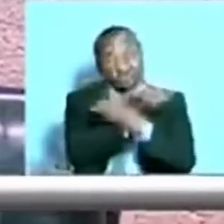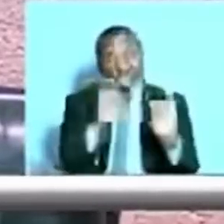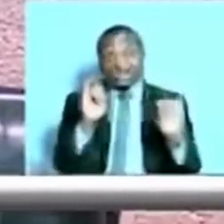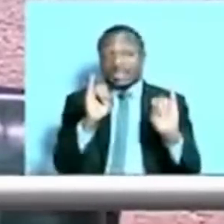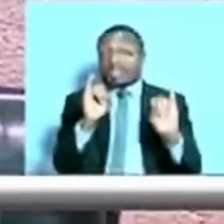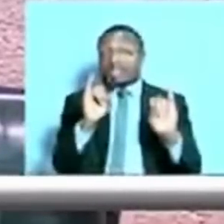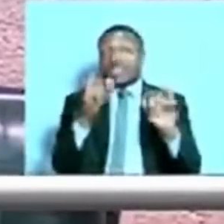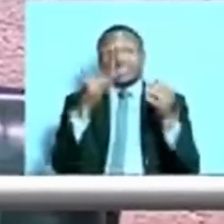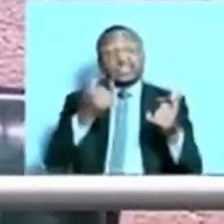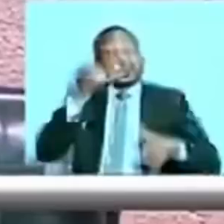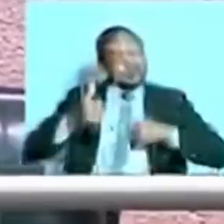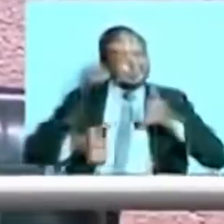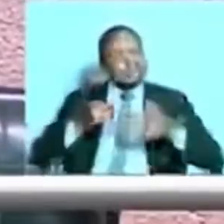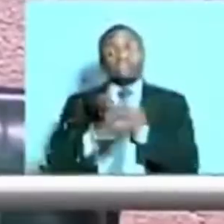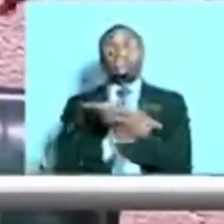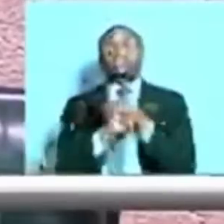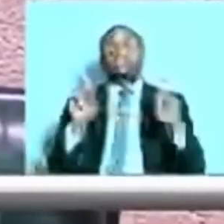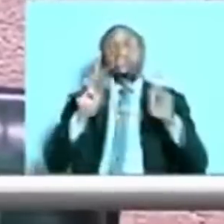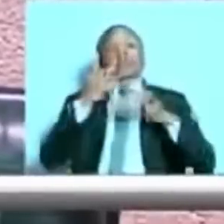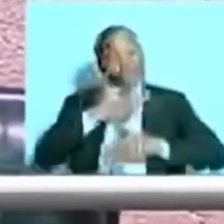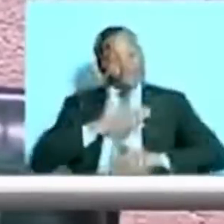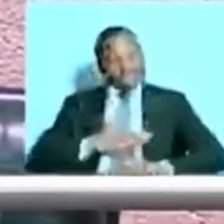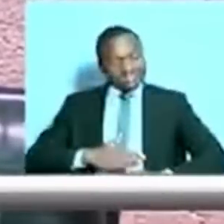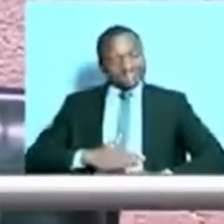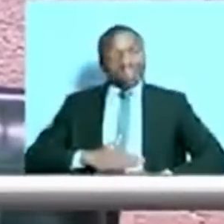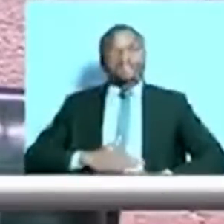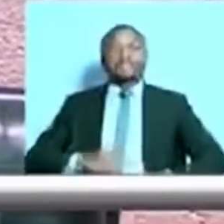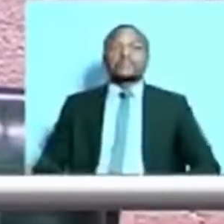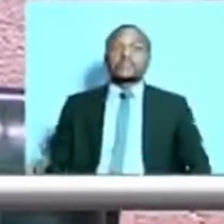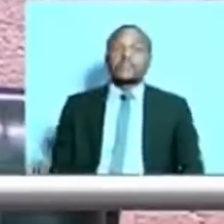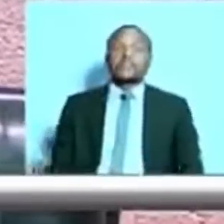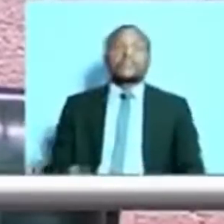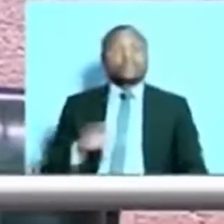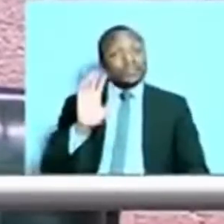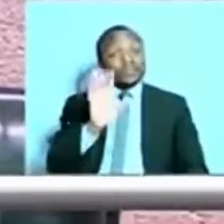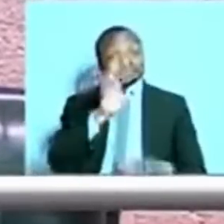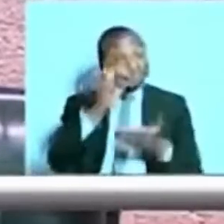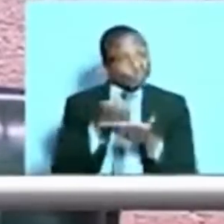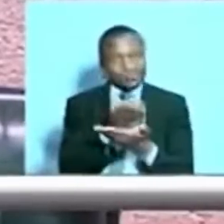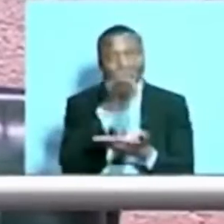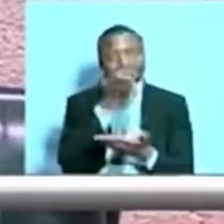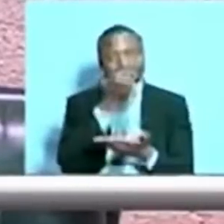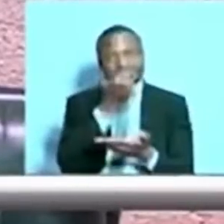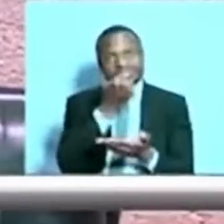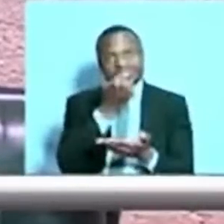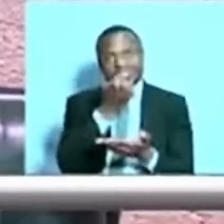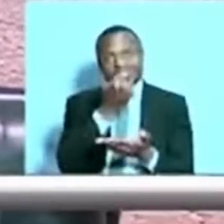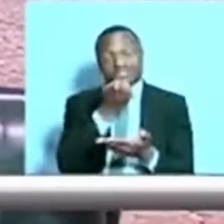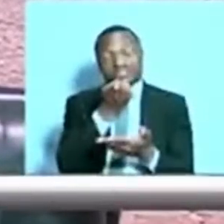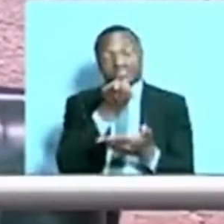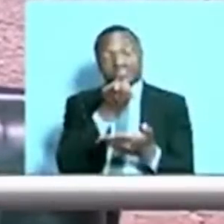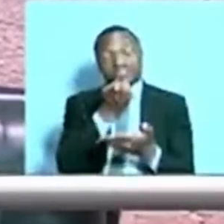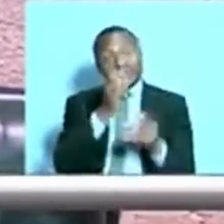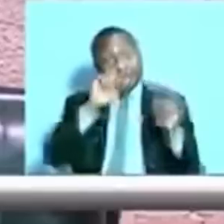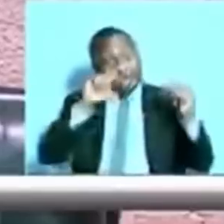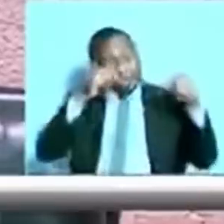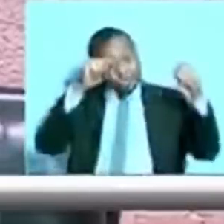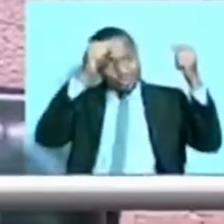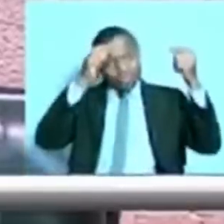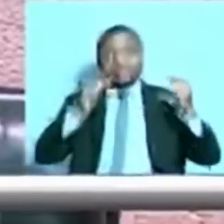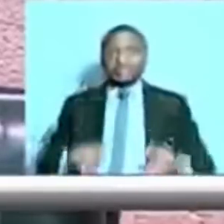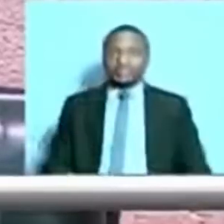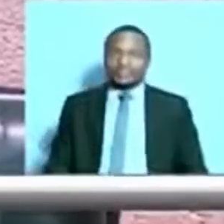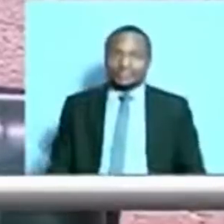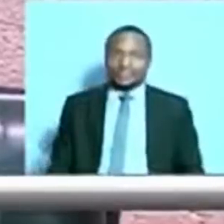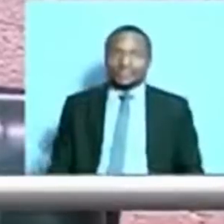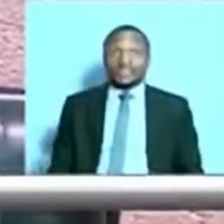liberated, they are now enjoying democracy and peace, and their economies is fairly prospering.